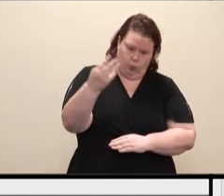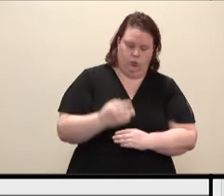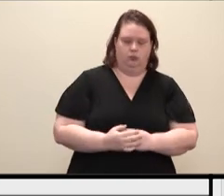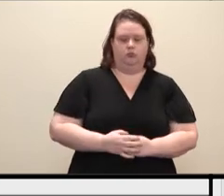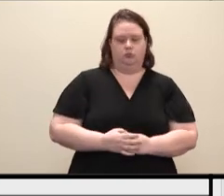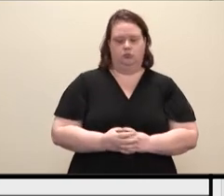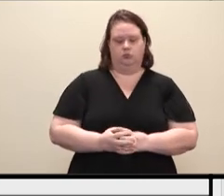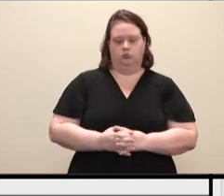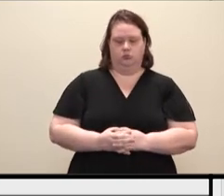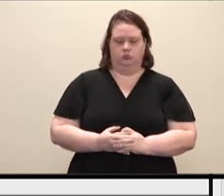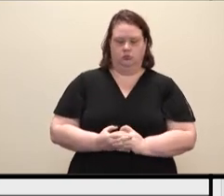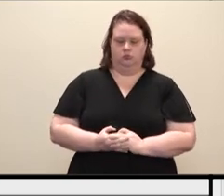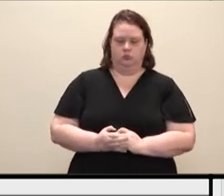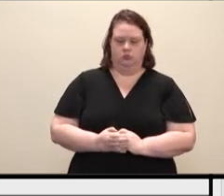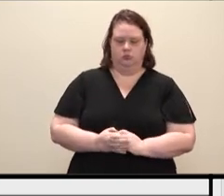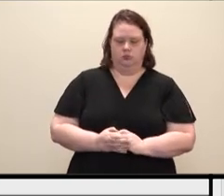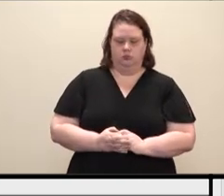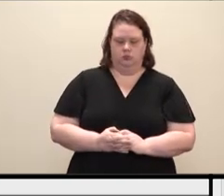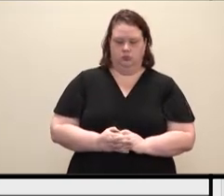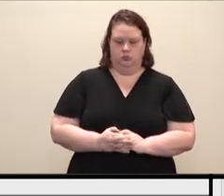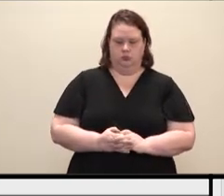English 4.